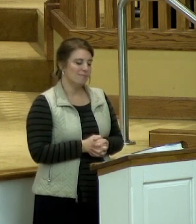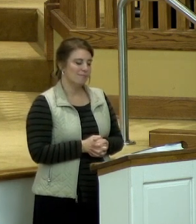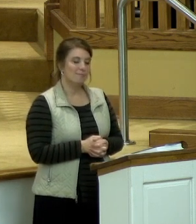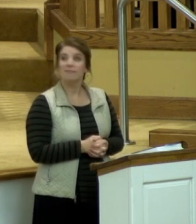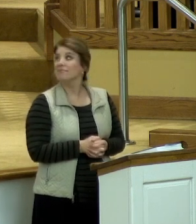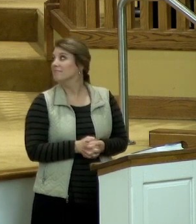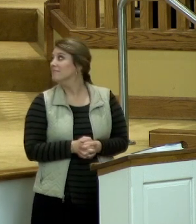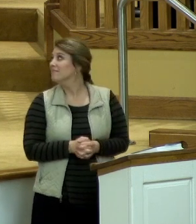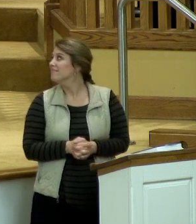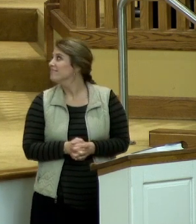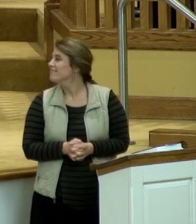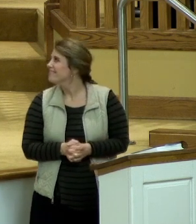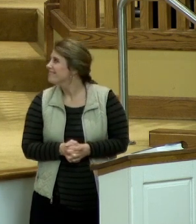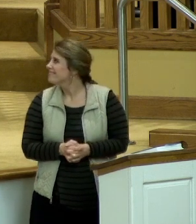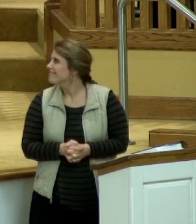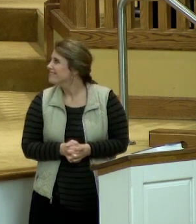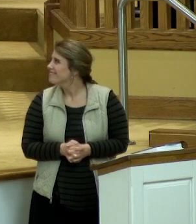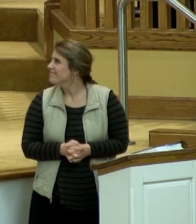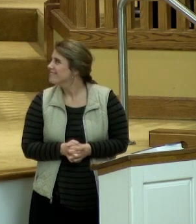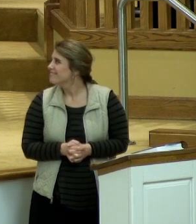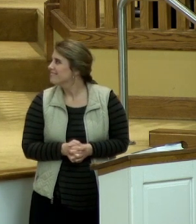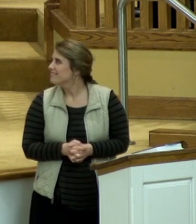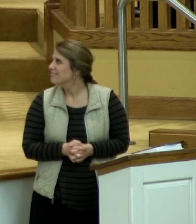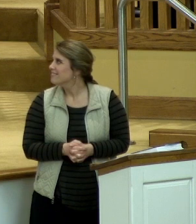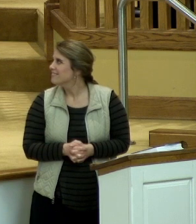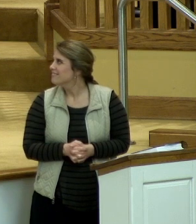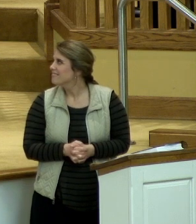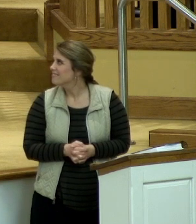All the way back, I'm getting chewed out again.